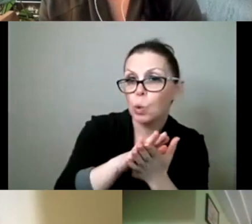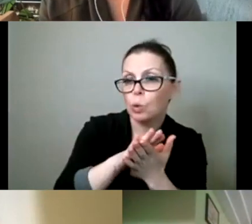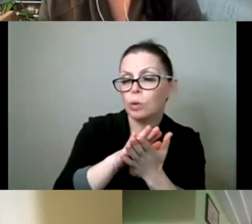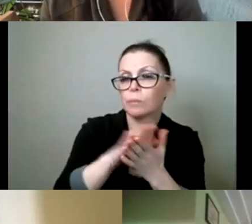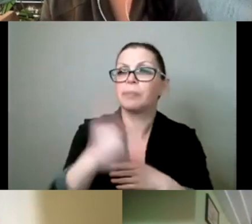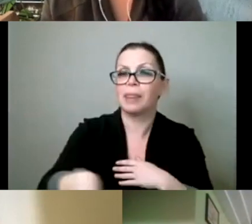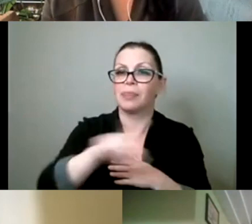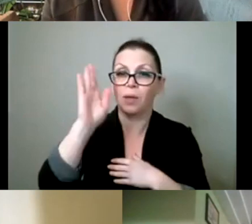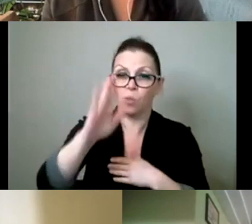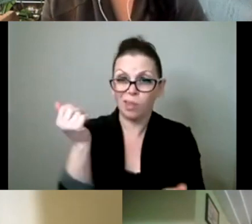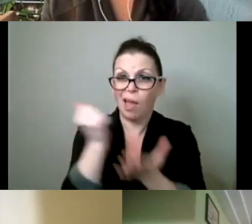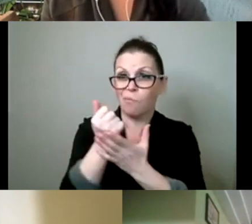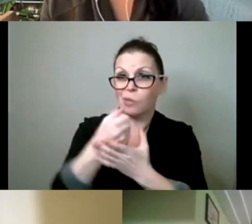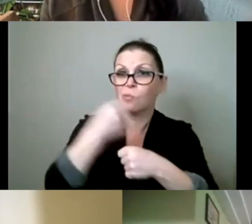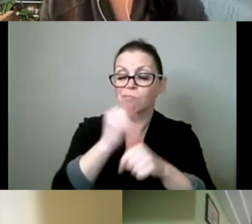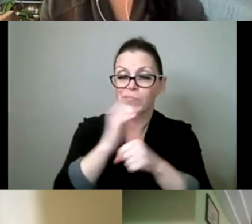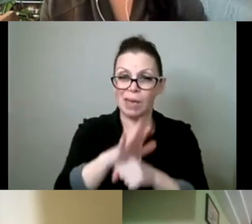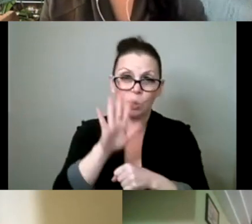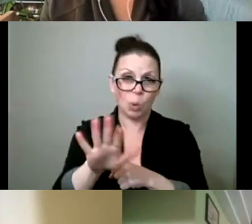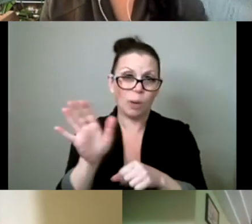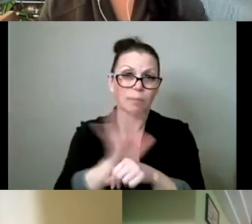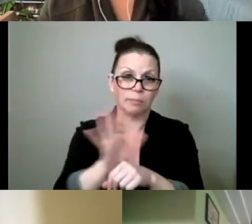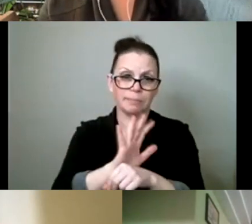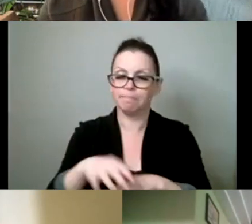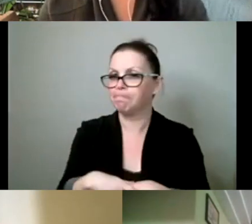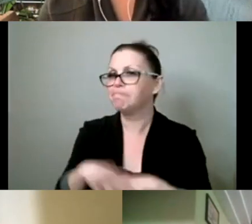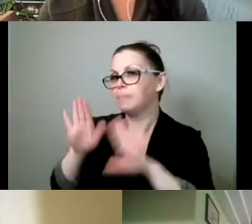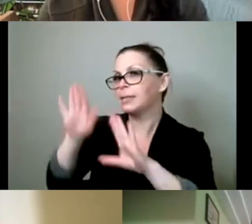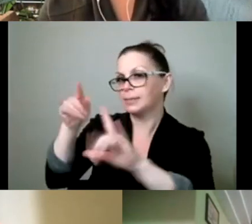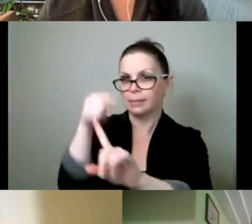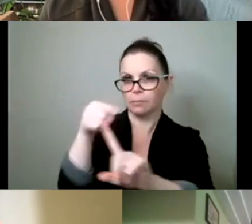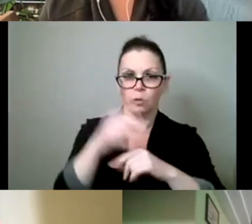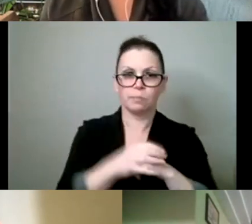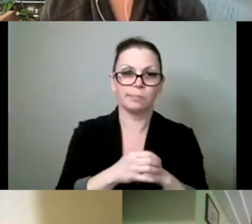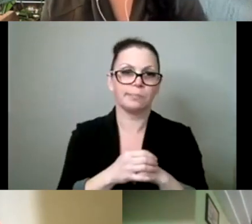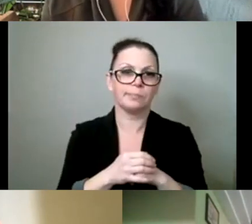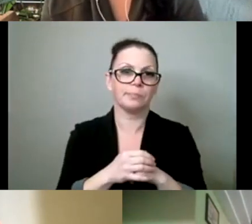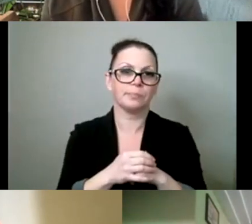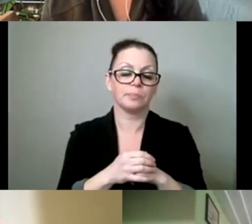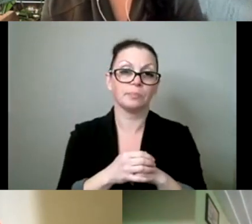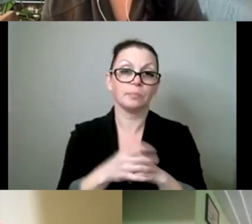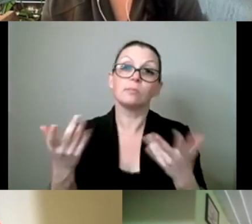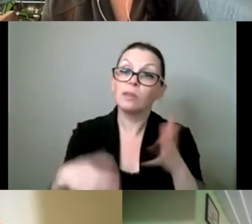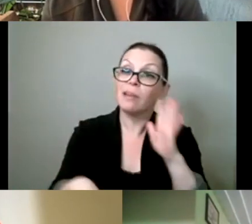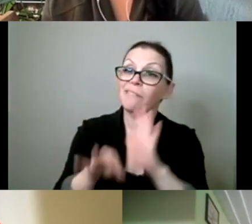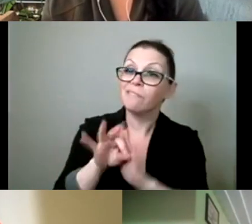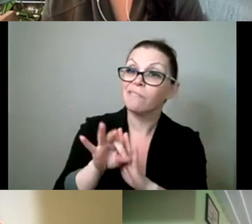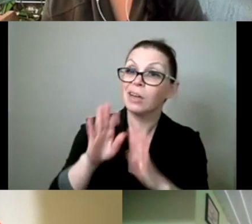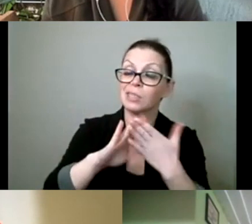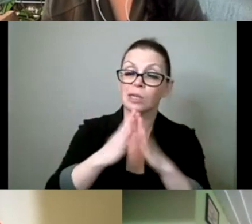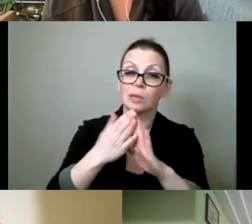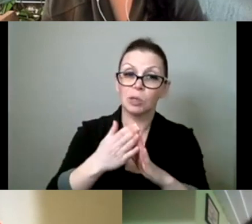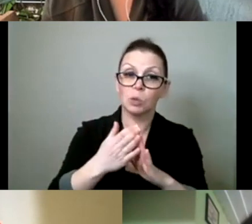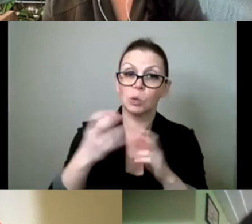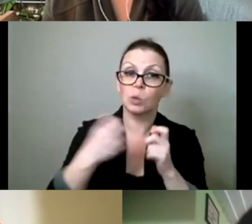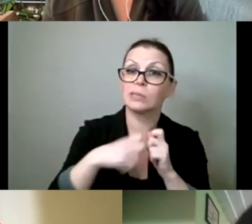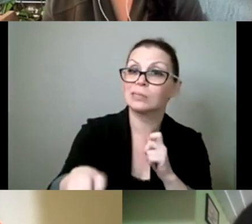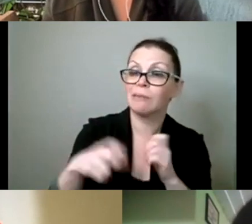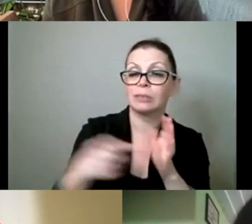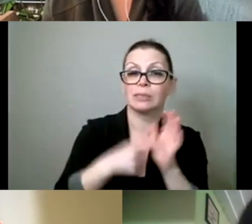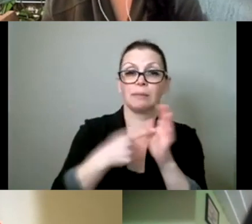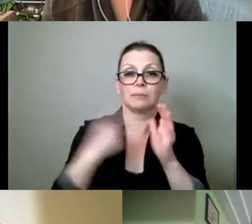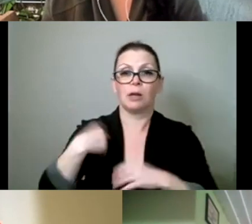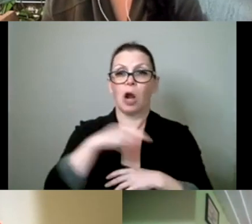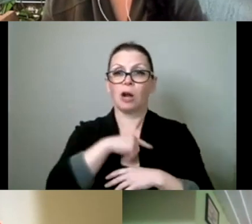your shorts. That's an excellent point. And for some of us for whom finding community is difficult because our disability keeps us